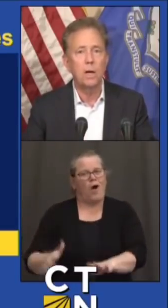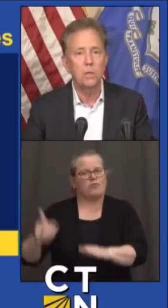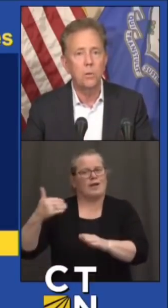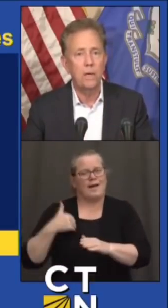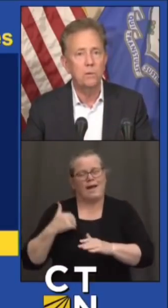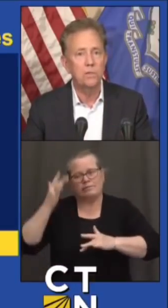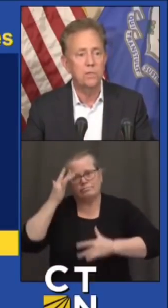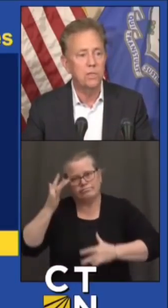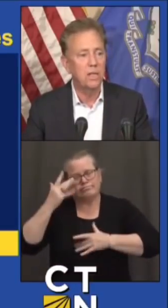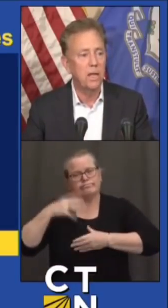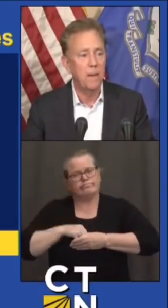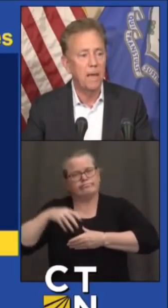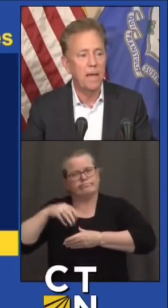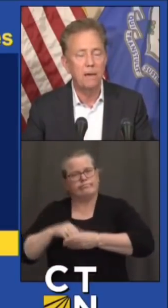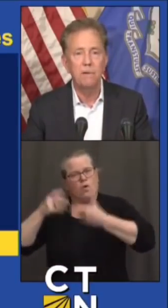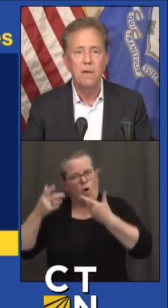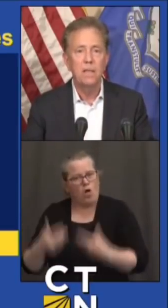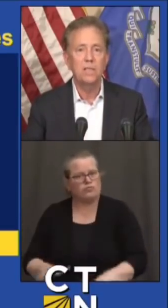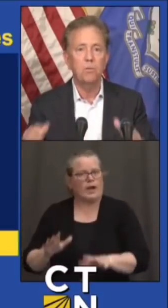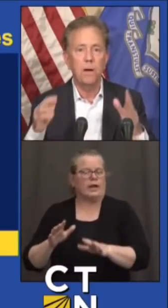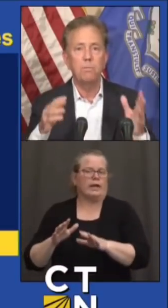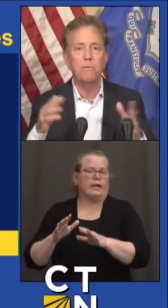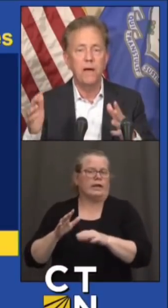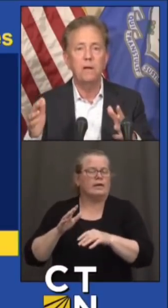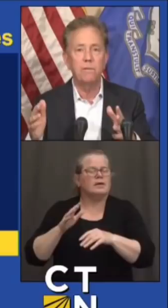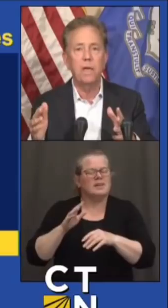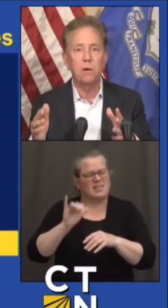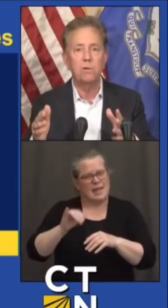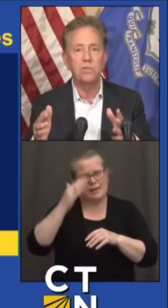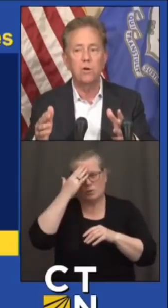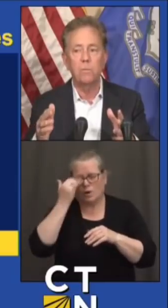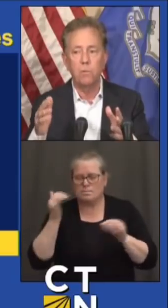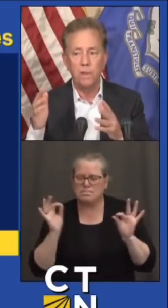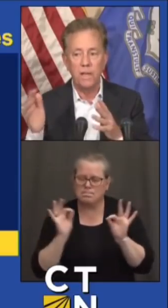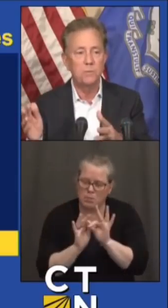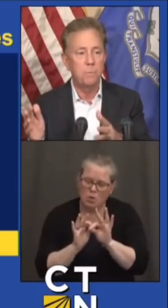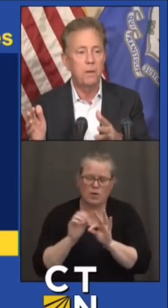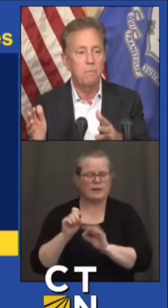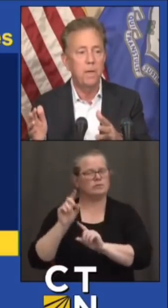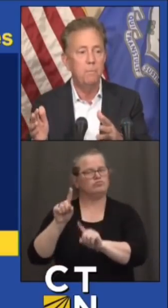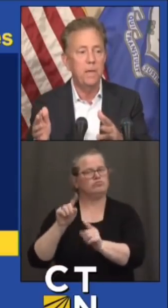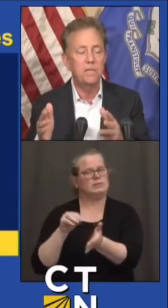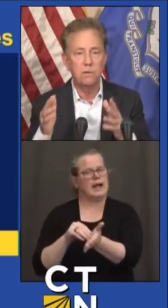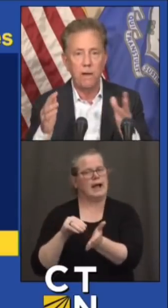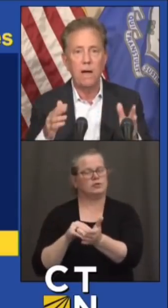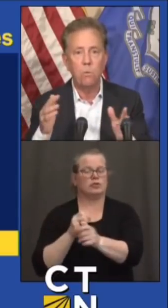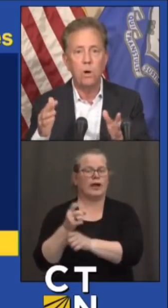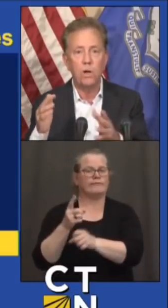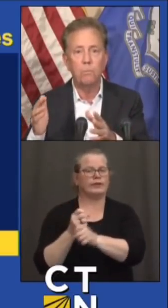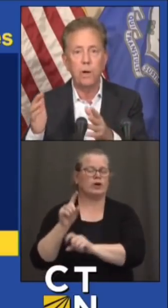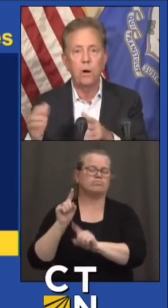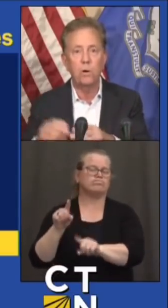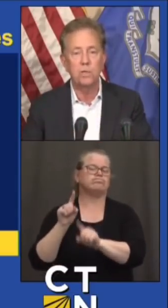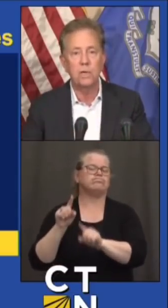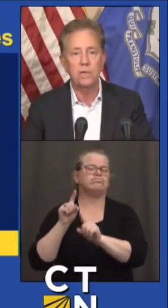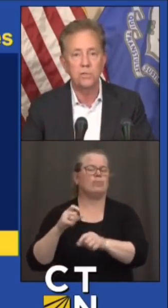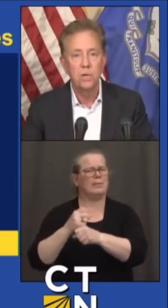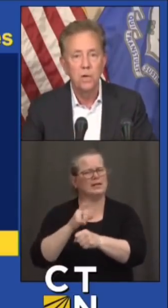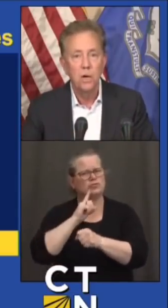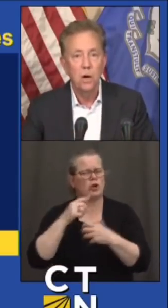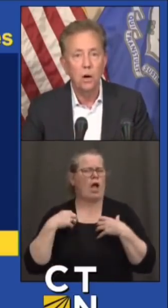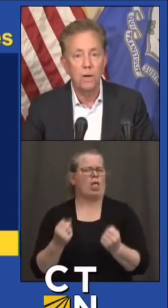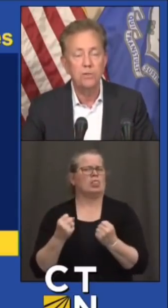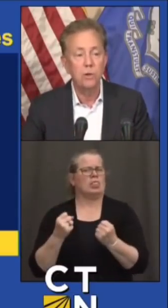other ongoing illnesses that they may have. That's why preventive care is so important. That's been a big piece of how we're going to